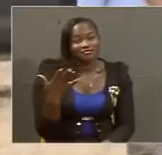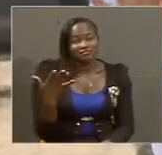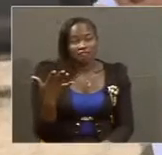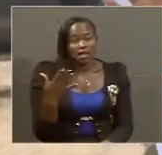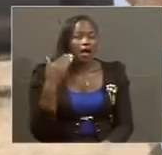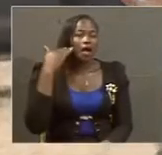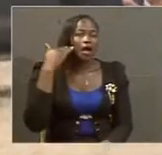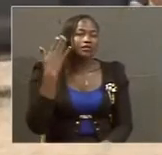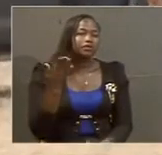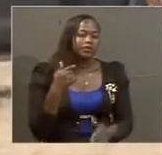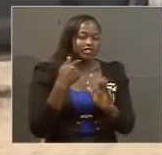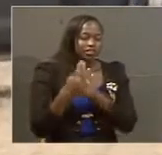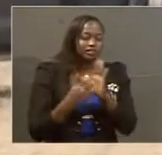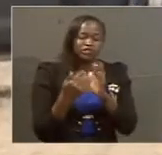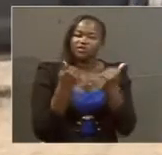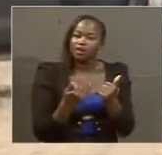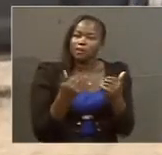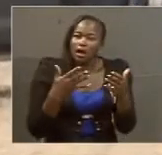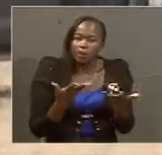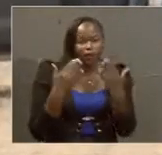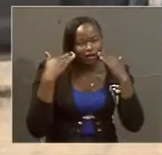I don't know what the situation would be.